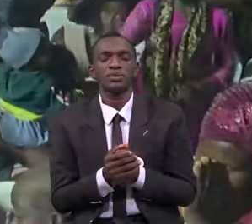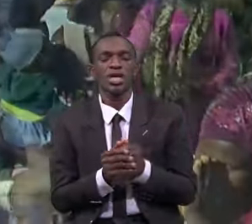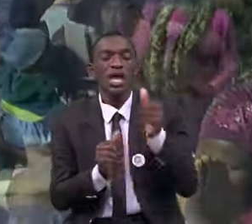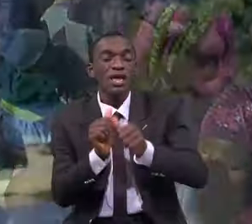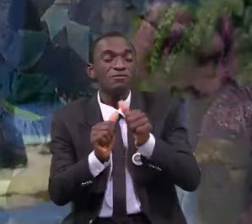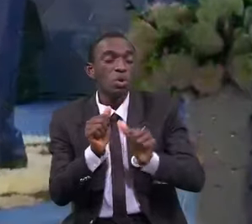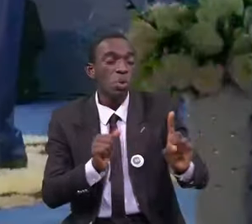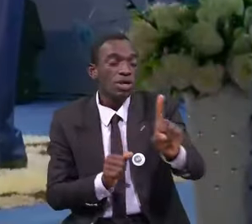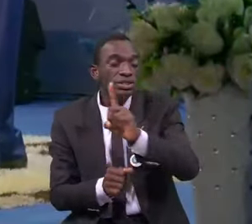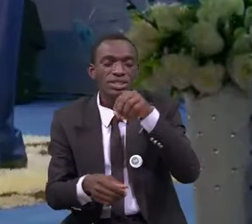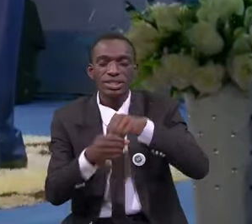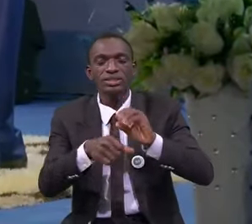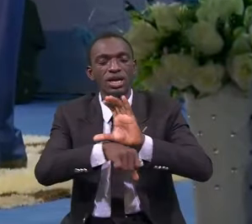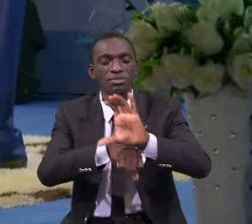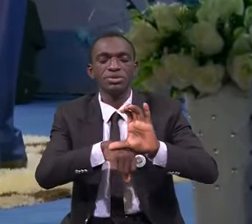Everyone in Cameroon.